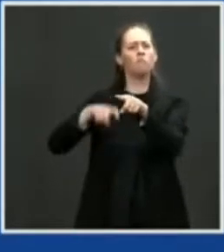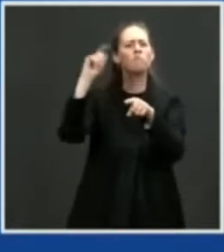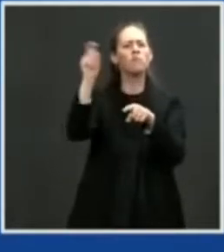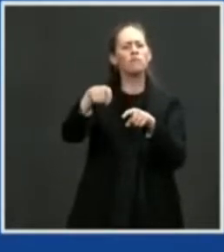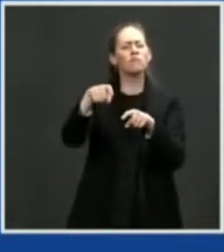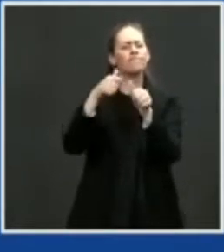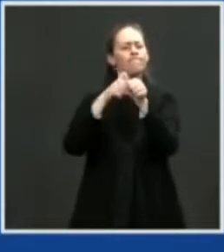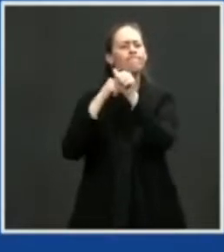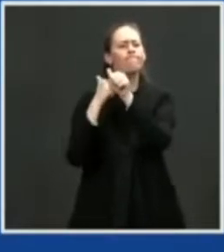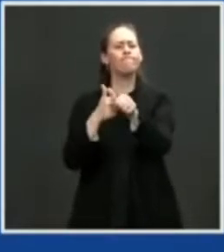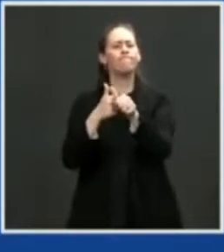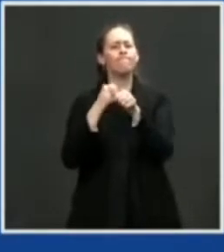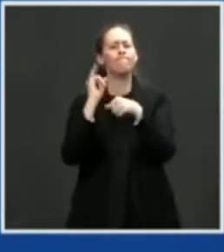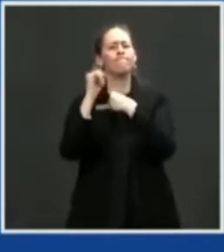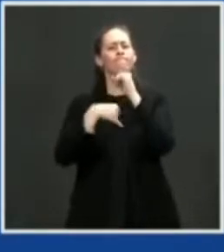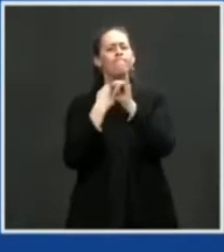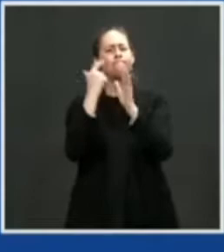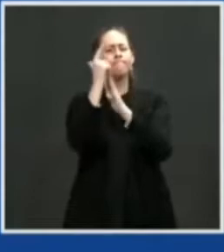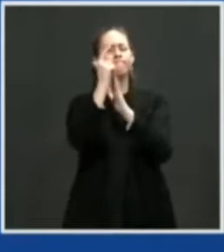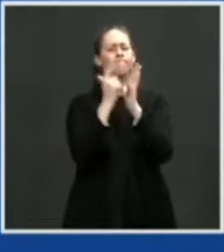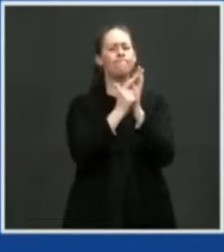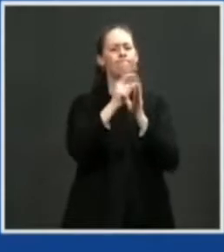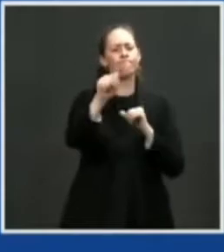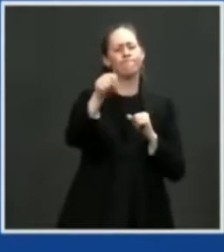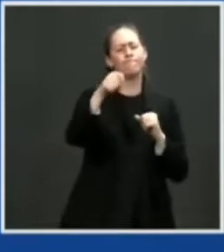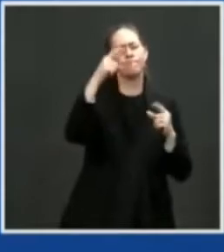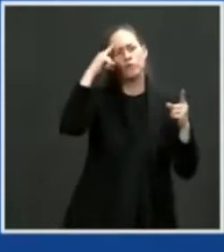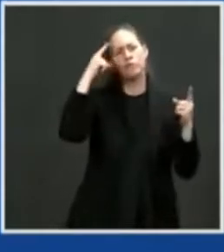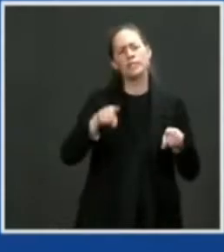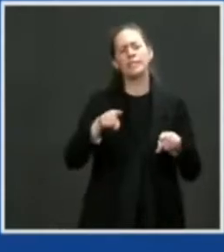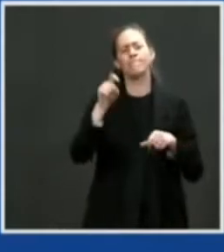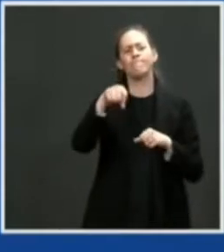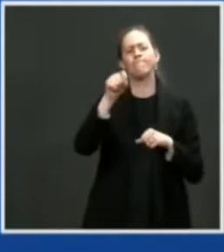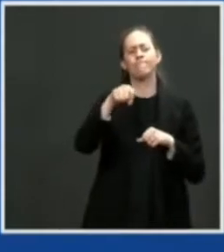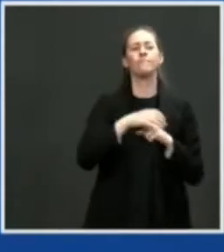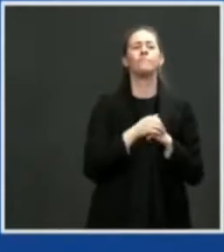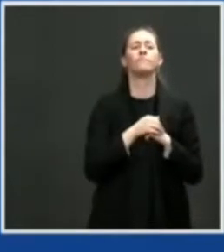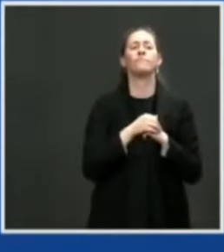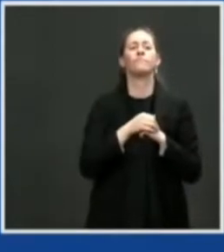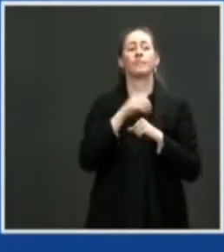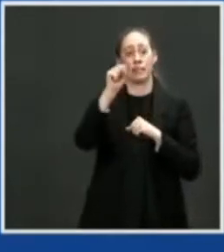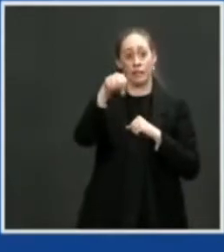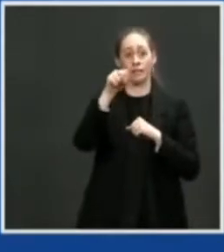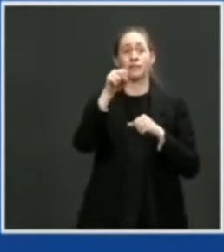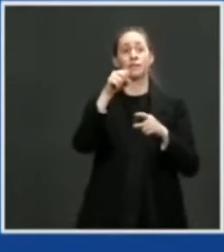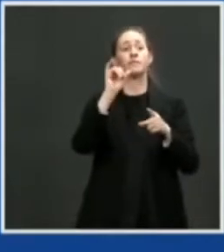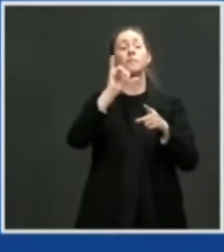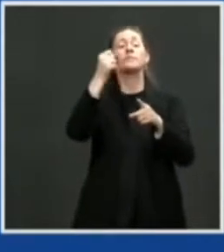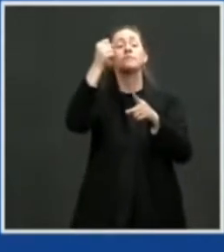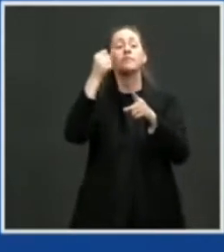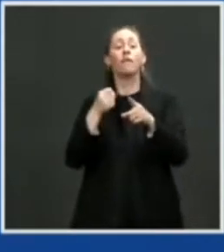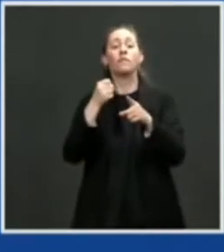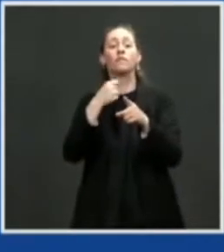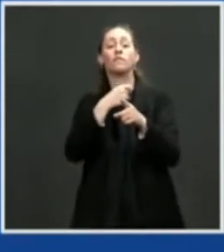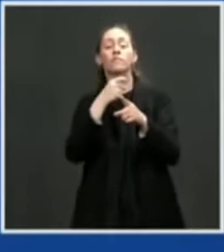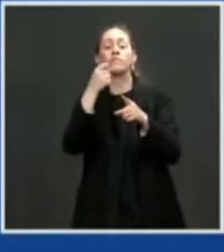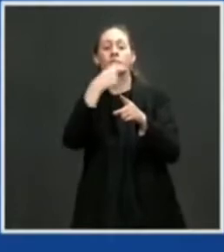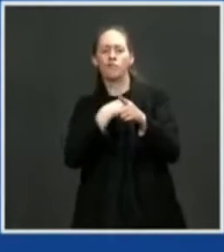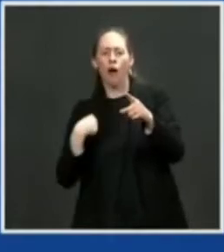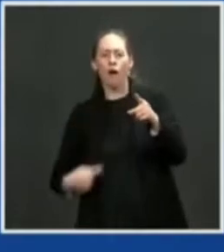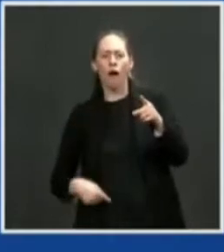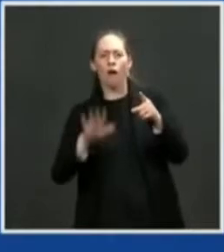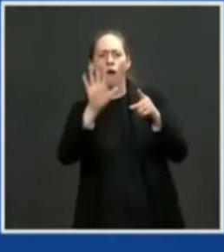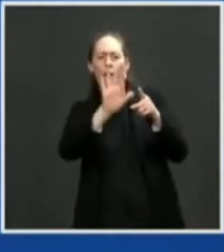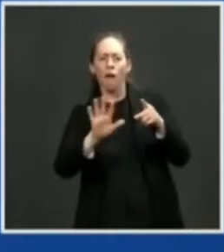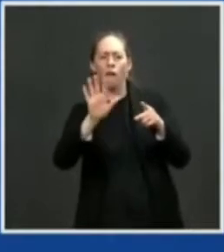Yep. We're going to be tough on Whether it them. relates to the They're going to have to South pay me China Sea, the 3 North China stacks Sea, now. or the agreement made on Taiwan, or